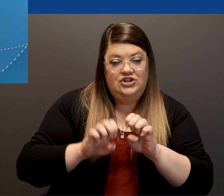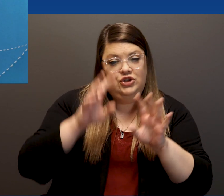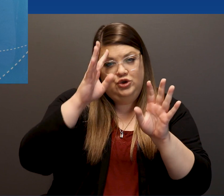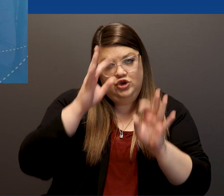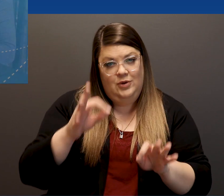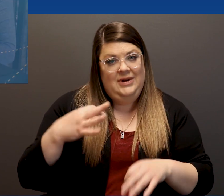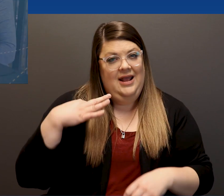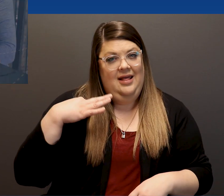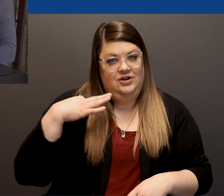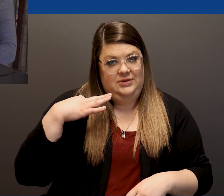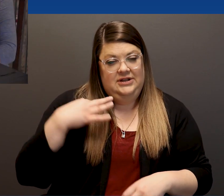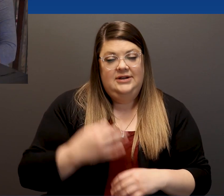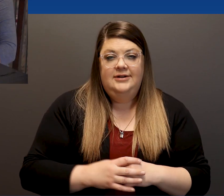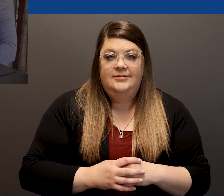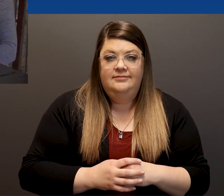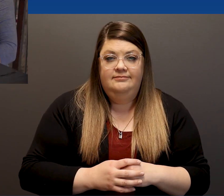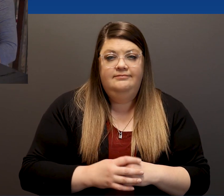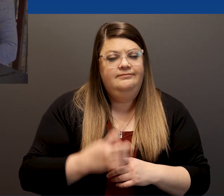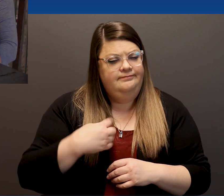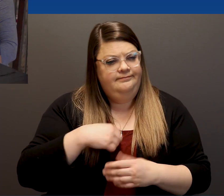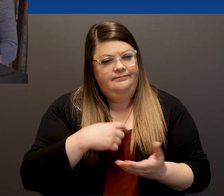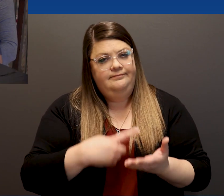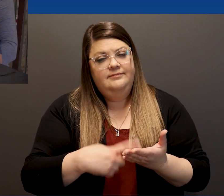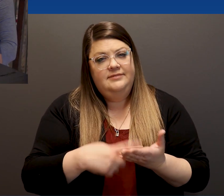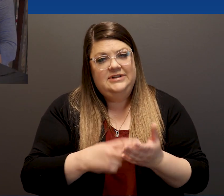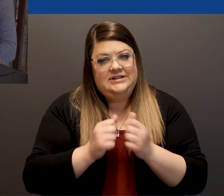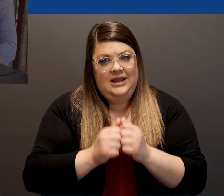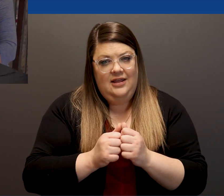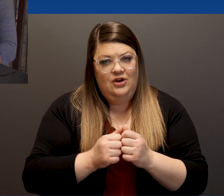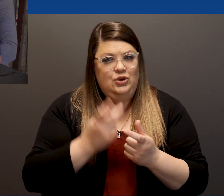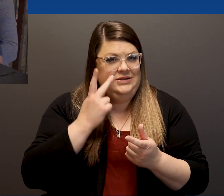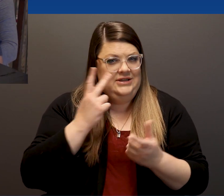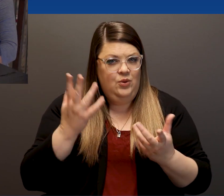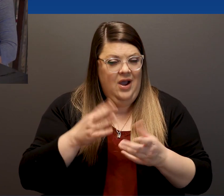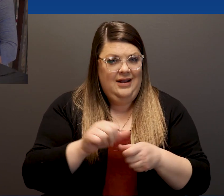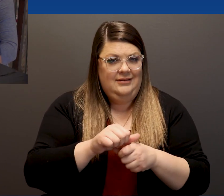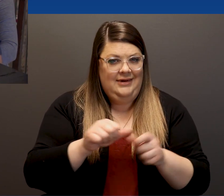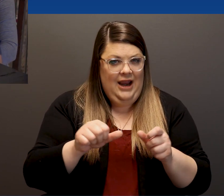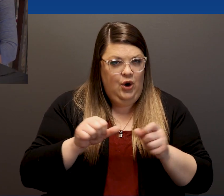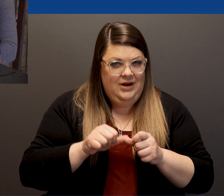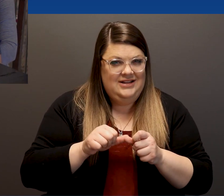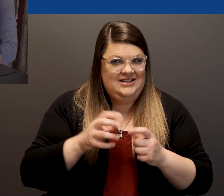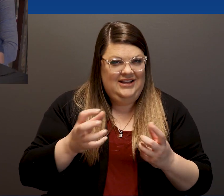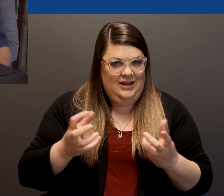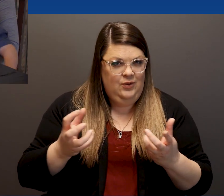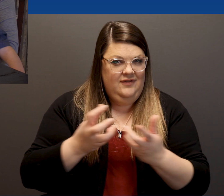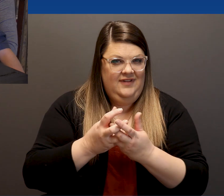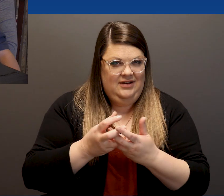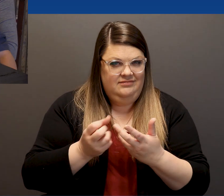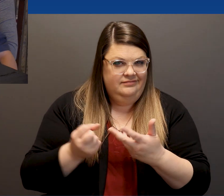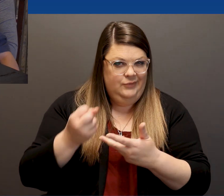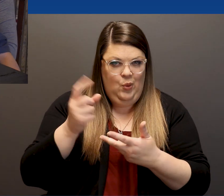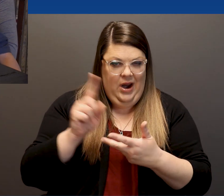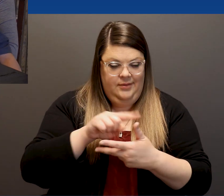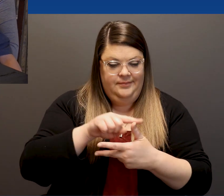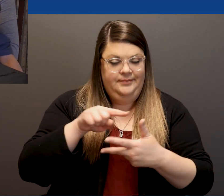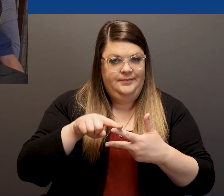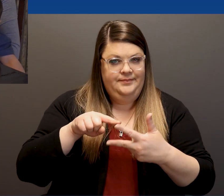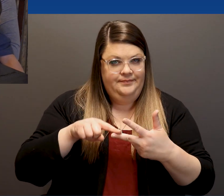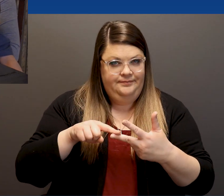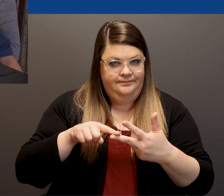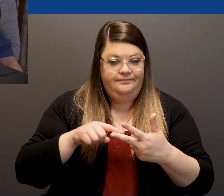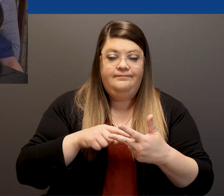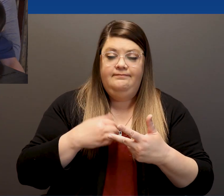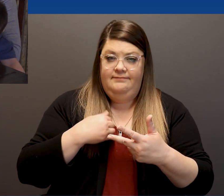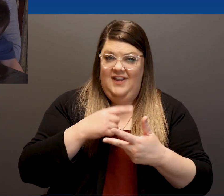eligibility. So I'll go over this with you and see what areas specifically does he fall in. So we have 3 ranges.